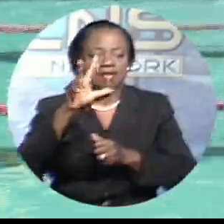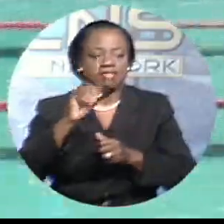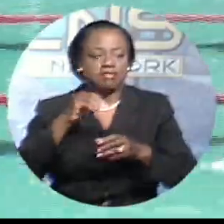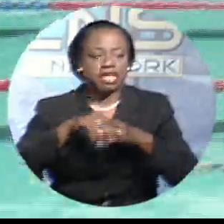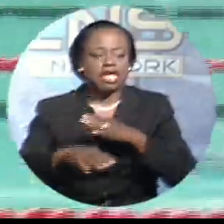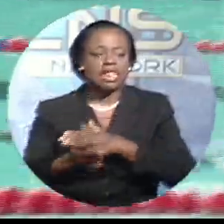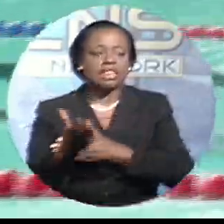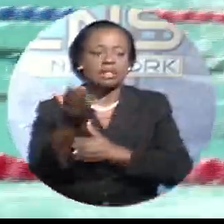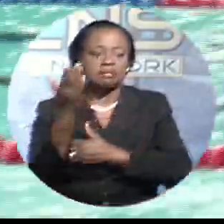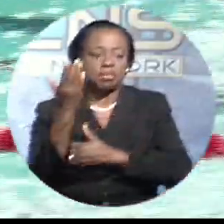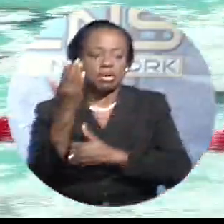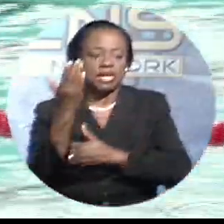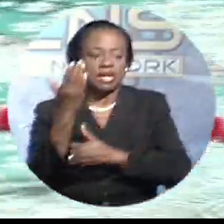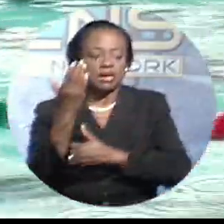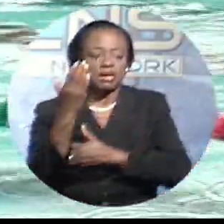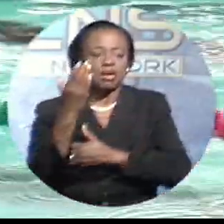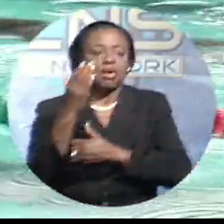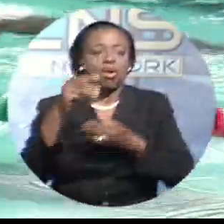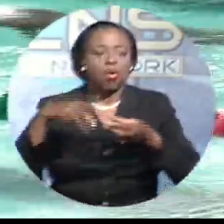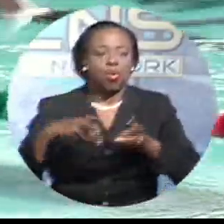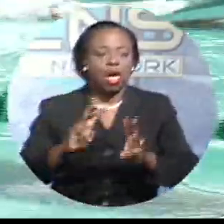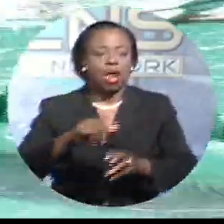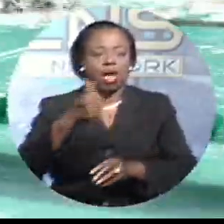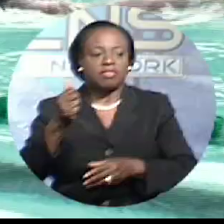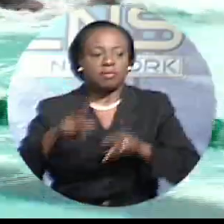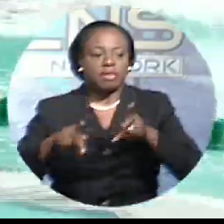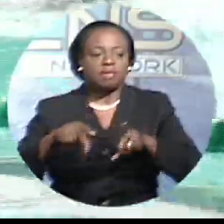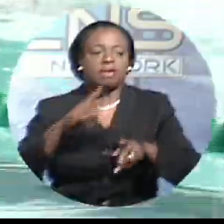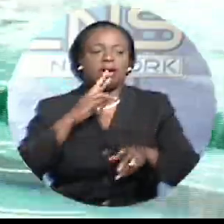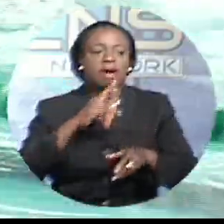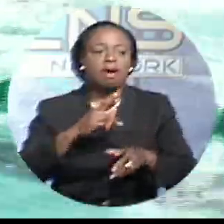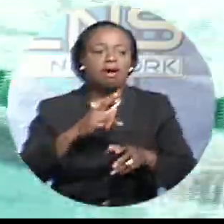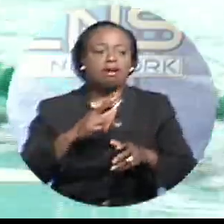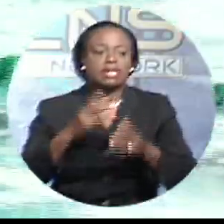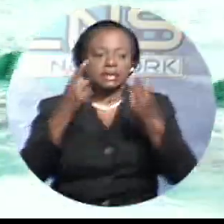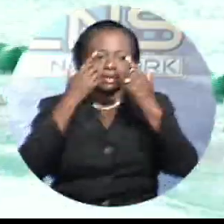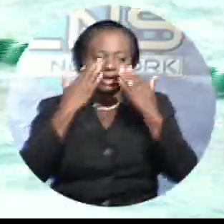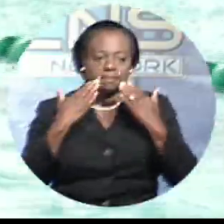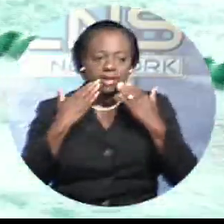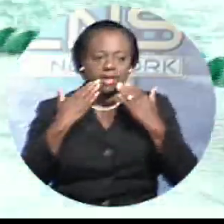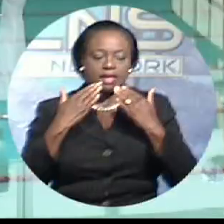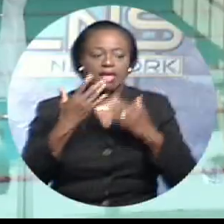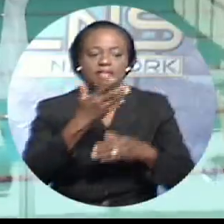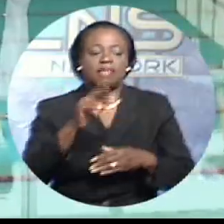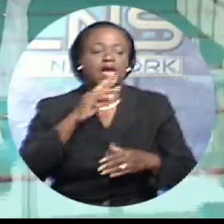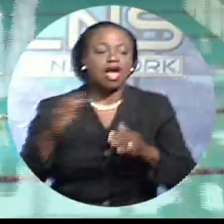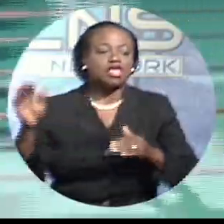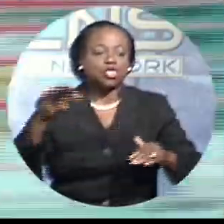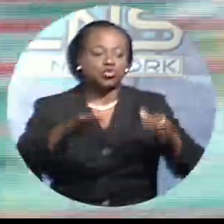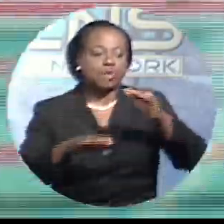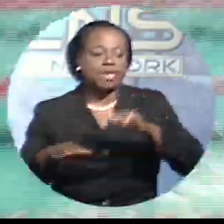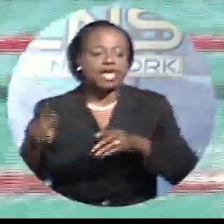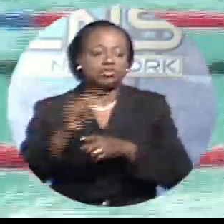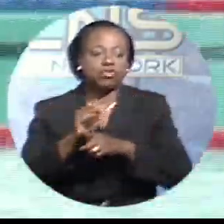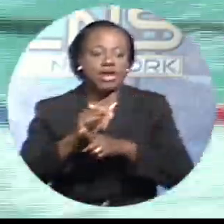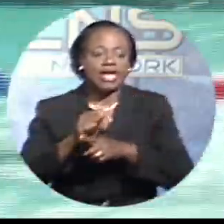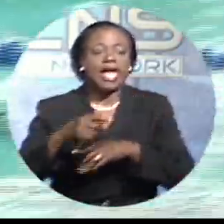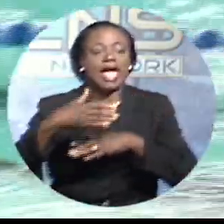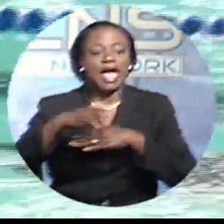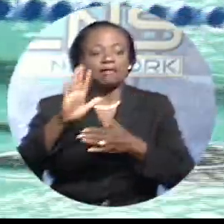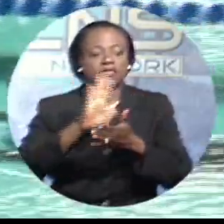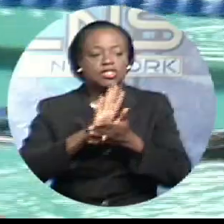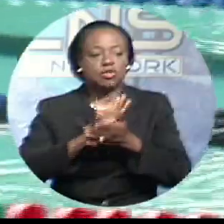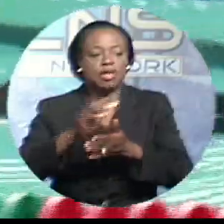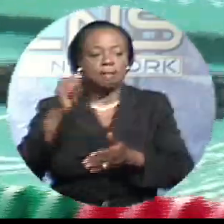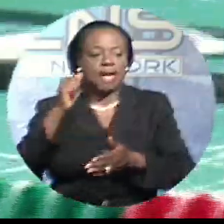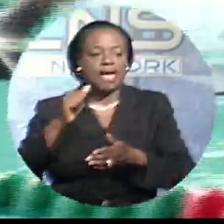when most of us are in our bed sleeping, they're in the pool, regardless of the weather, they're training. After school, they're back in the pool for another 2 hours.